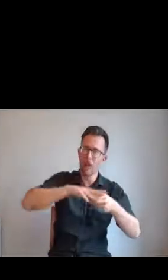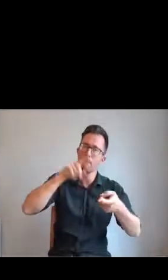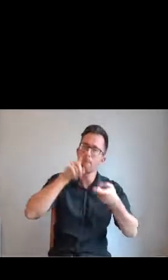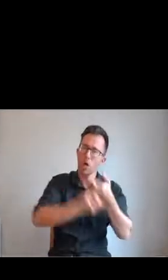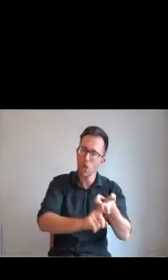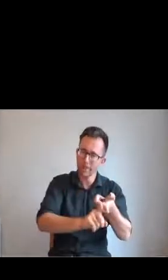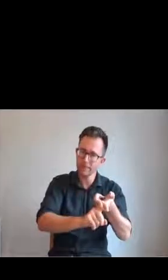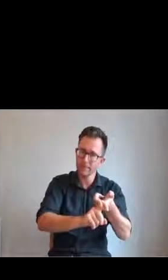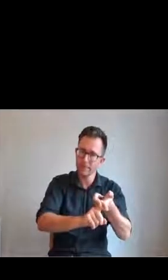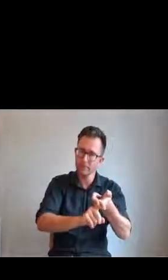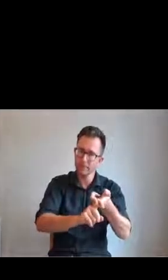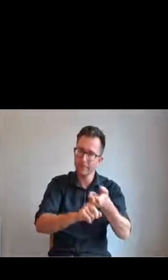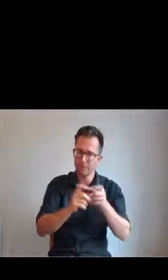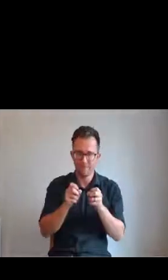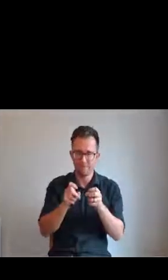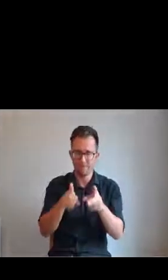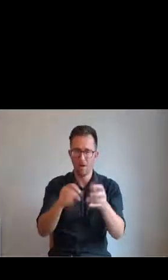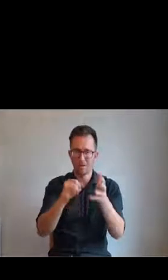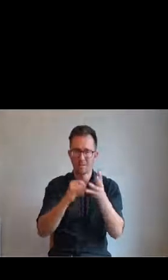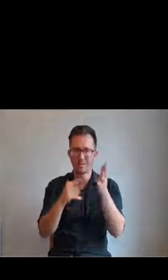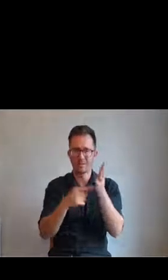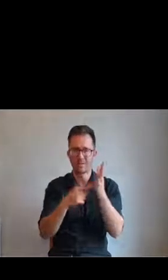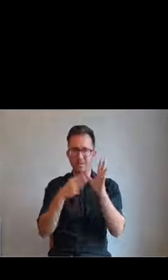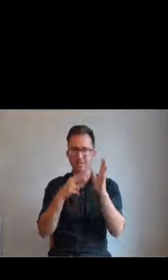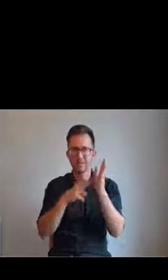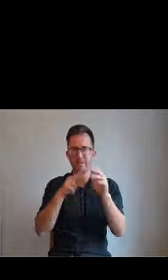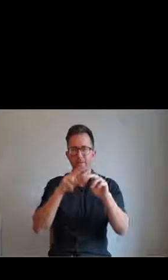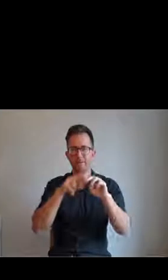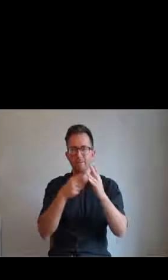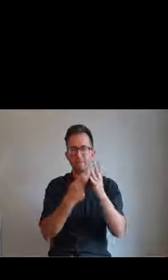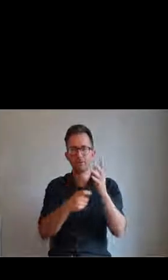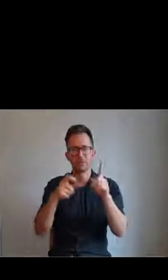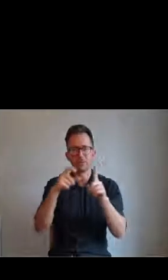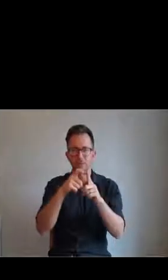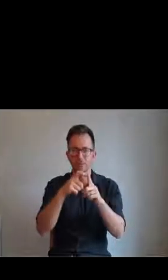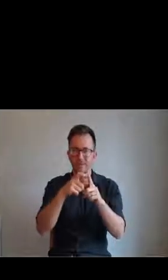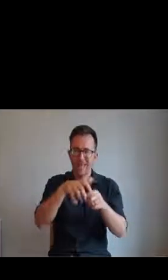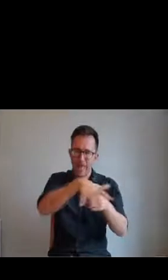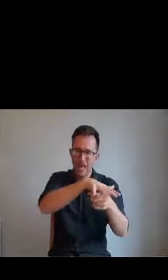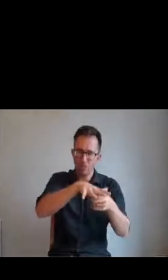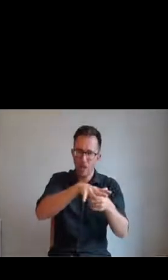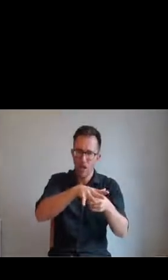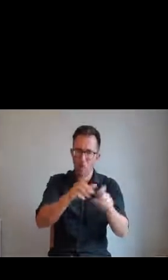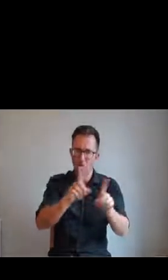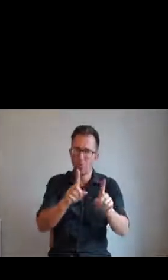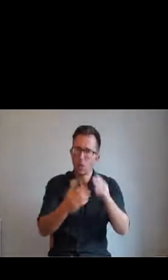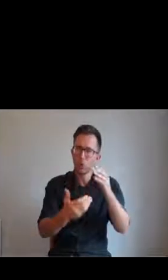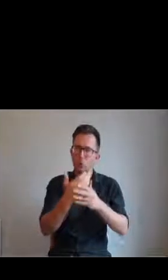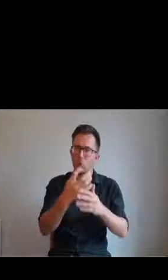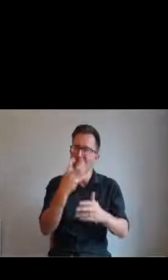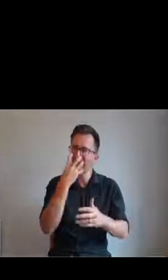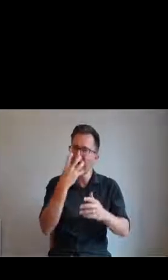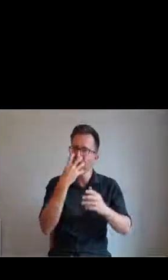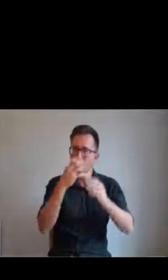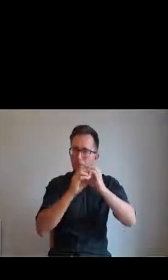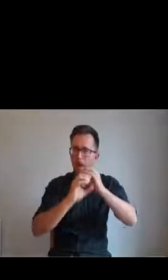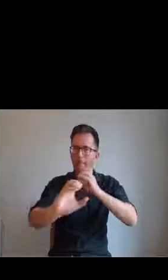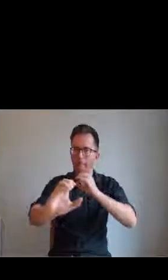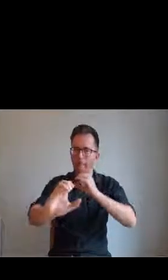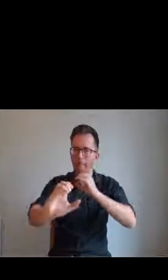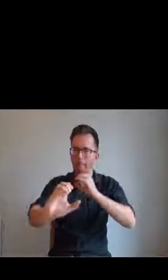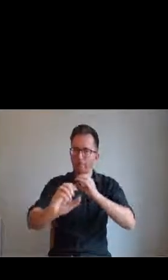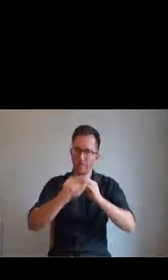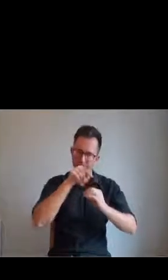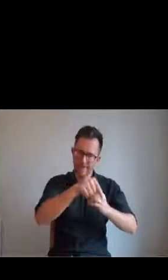along Stanford Road is planned for the operation and maintenance of a proposed gas pipeline in this area. Facility,